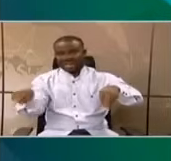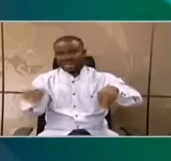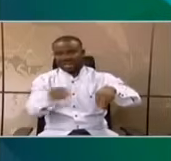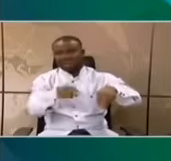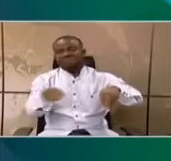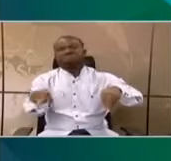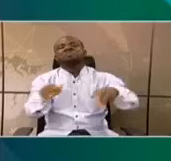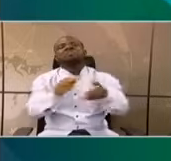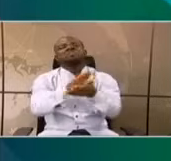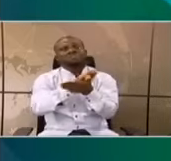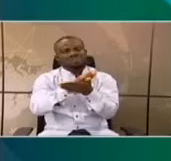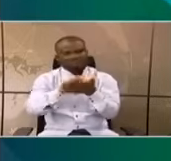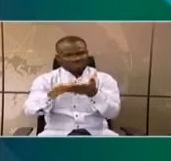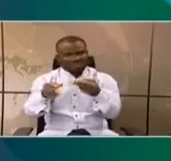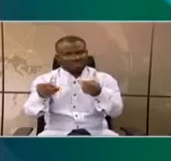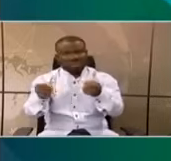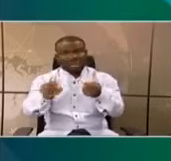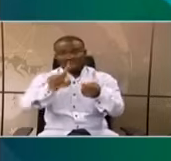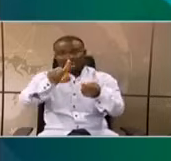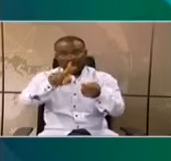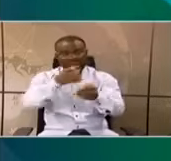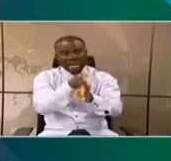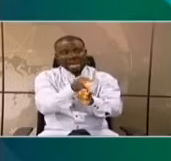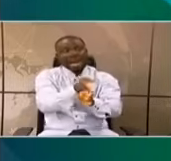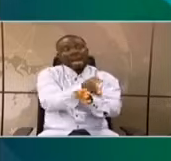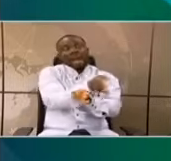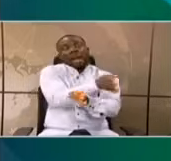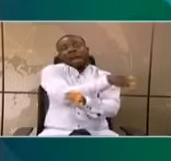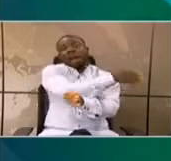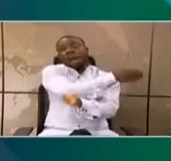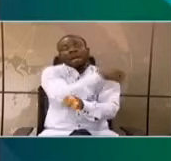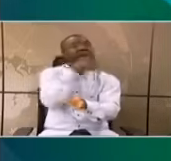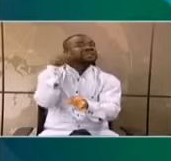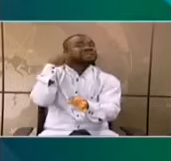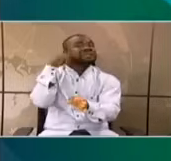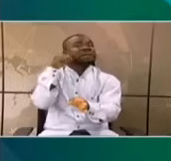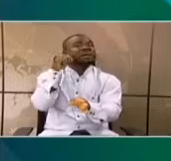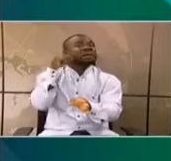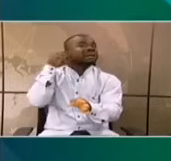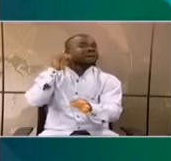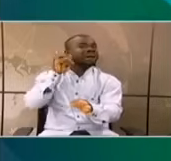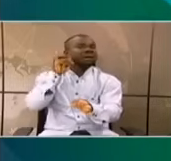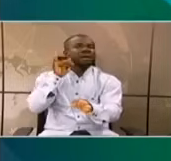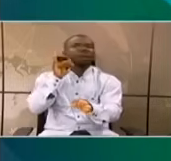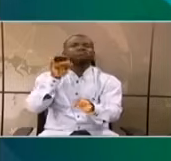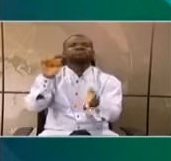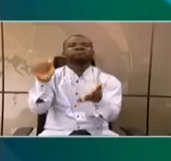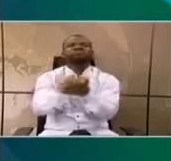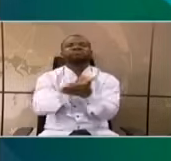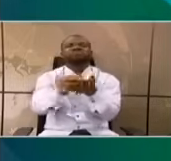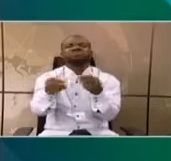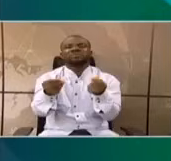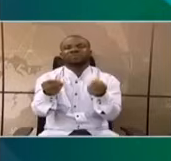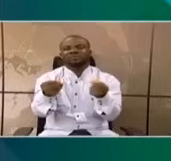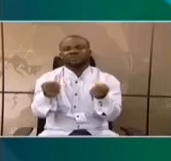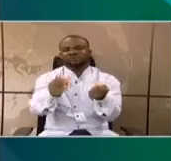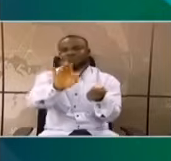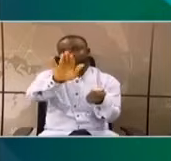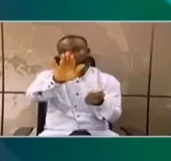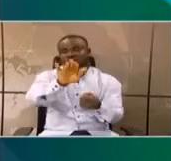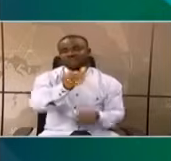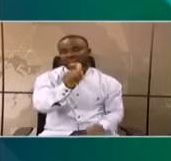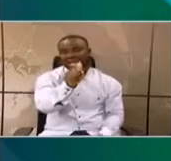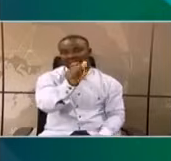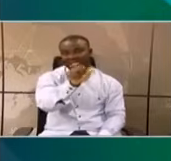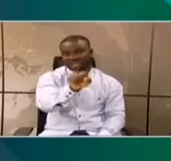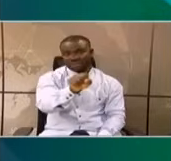o ma say assassin na Captain Smart. Let me sit here and tell you half of Ashanti region